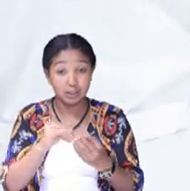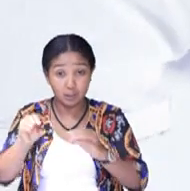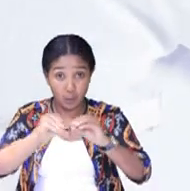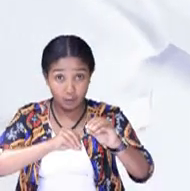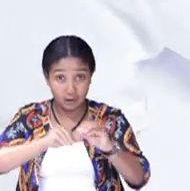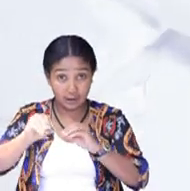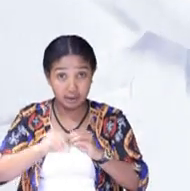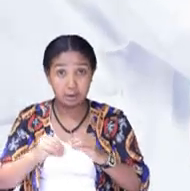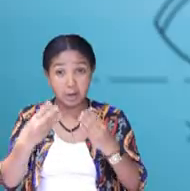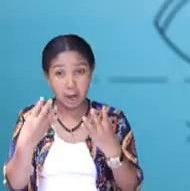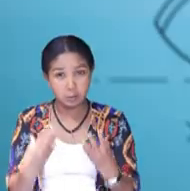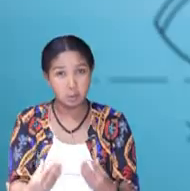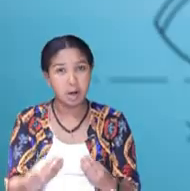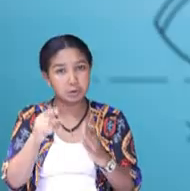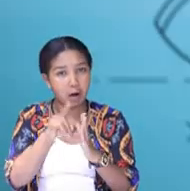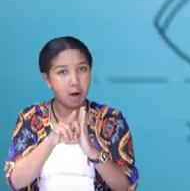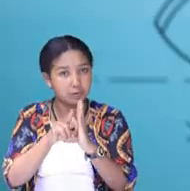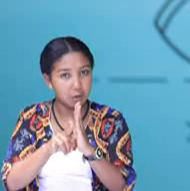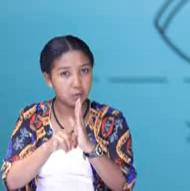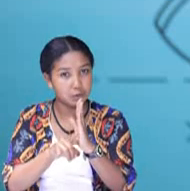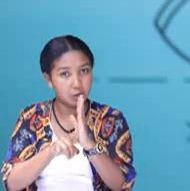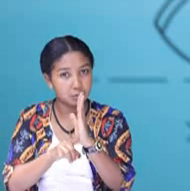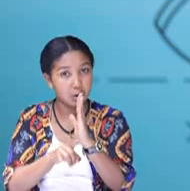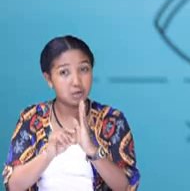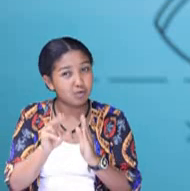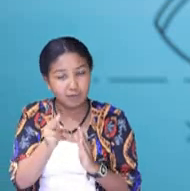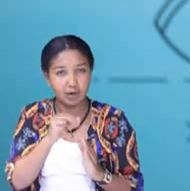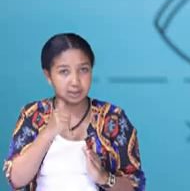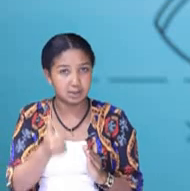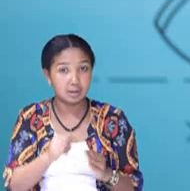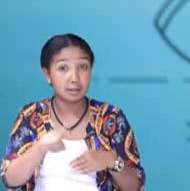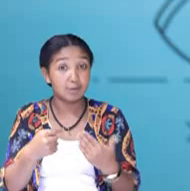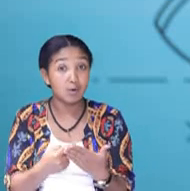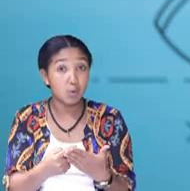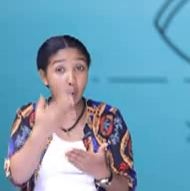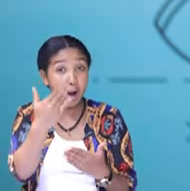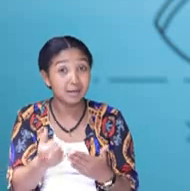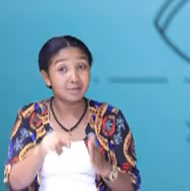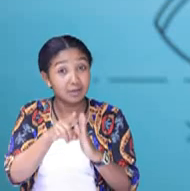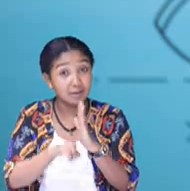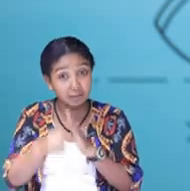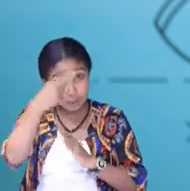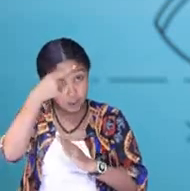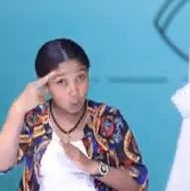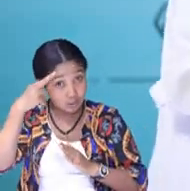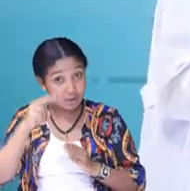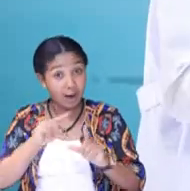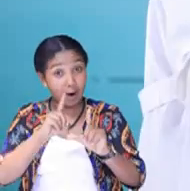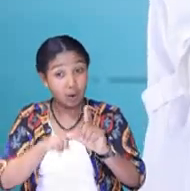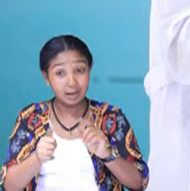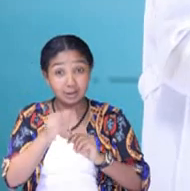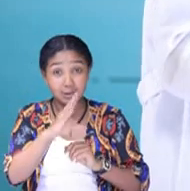is moving gradually slower. It's not moving faster. Therefore, while it's gradually decrease, its